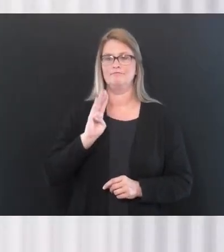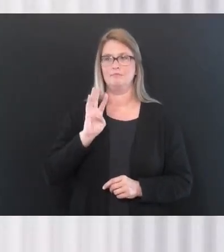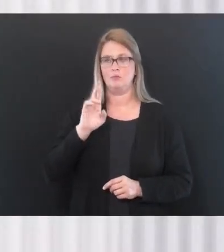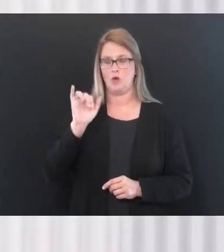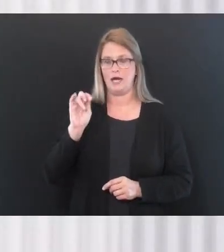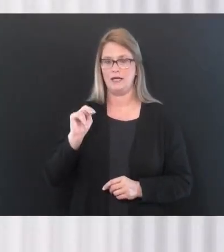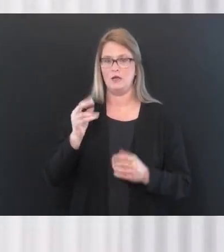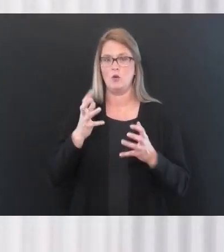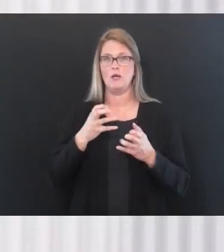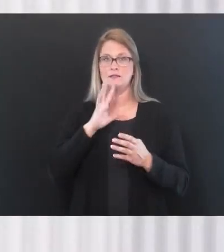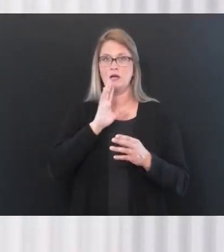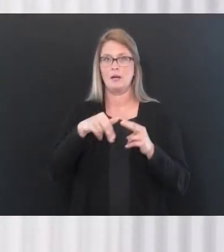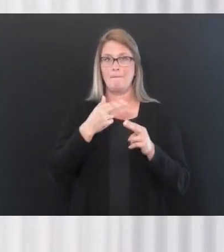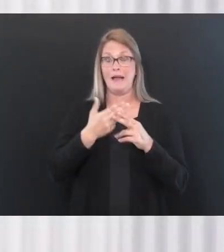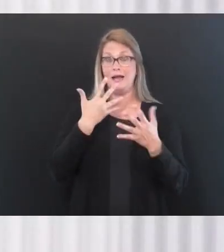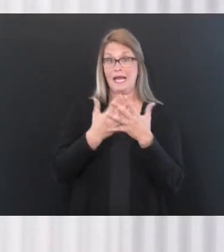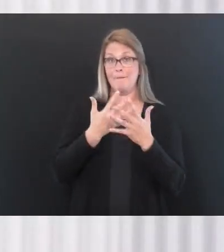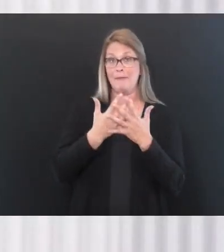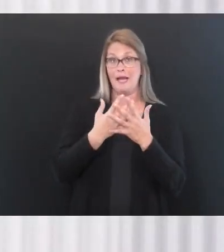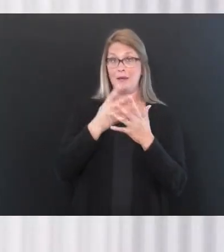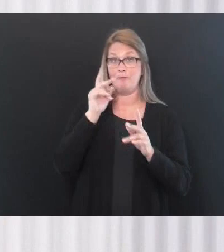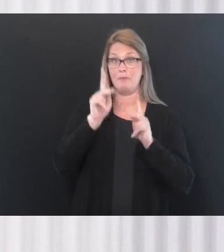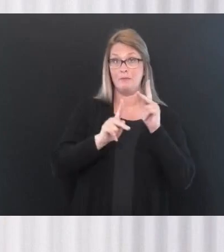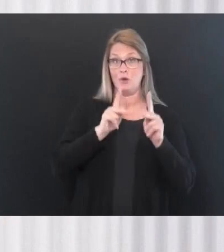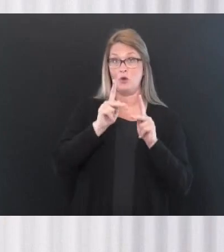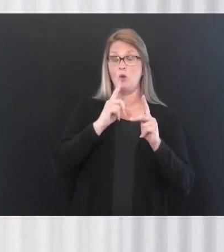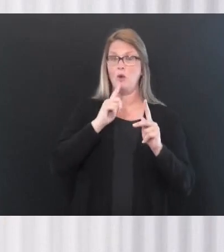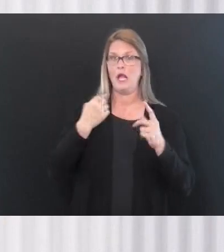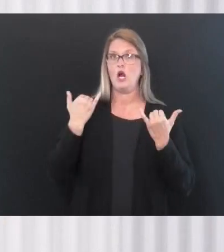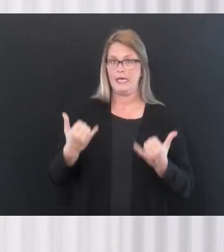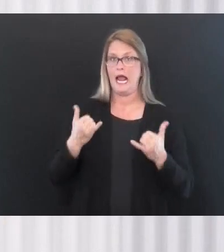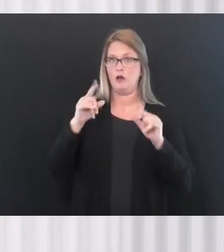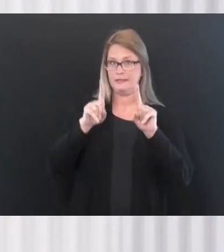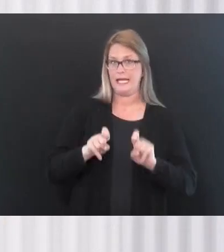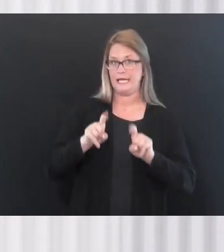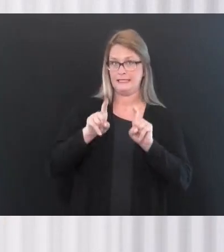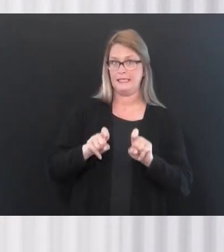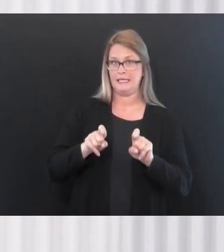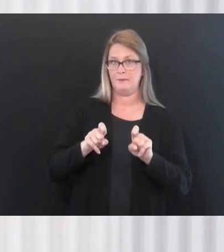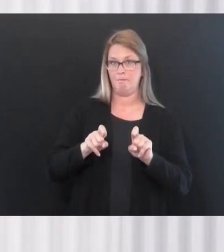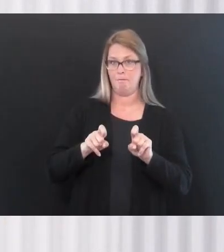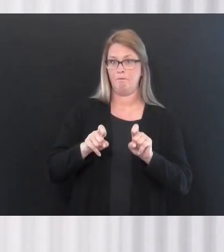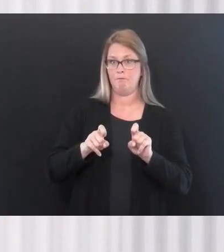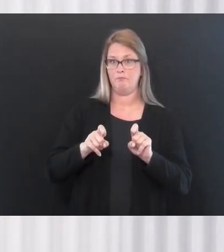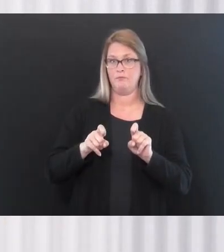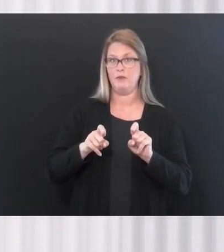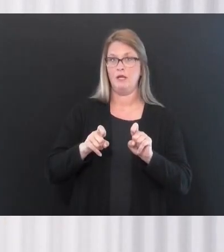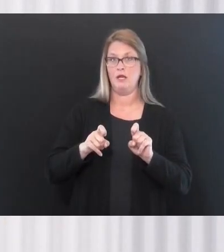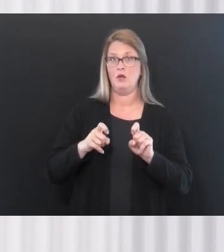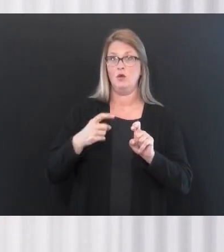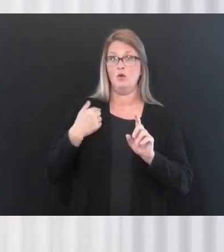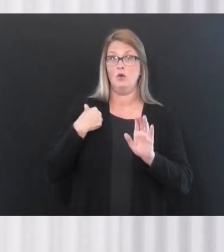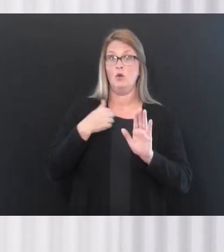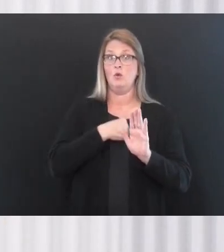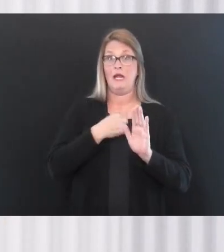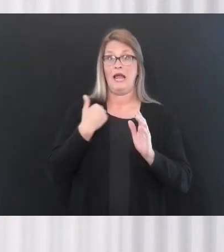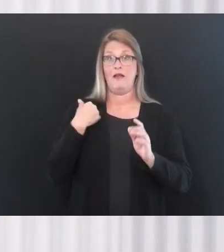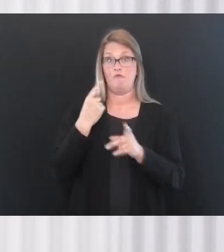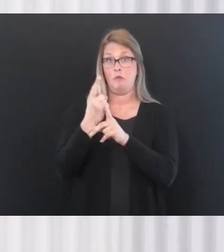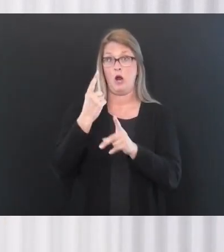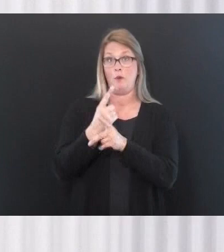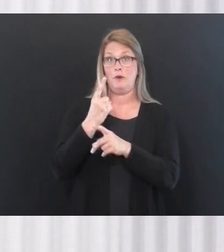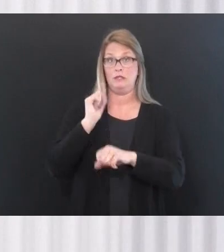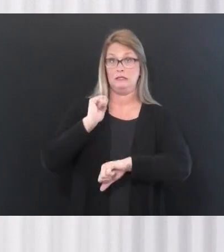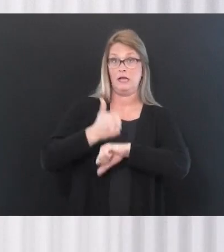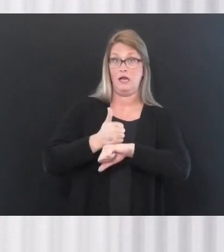our inmate population, we are currently testing them. We've demonstrated in court in recent weeks that we have proper procedures and plans in